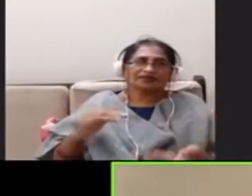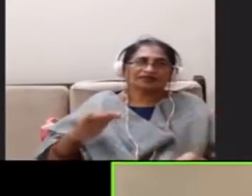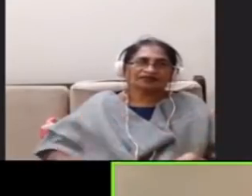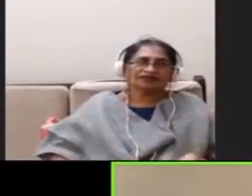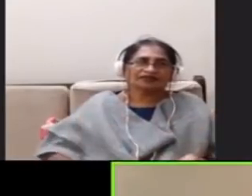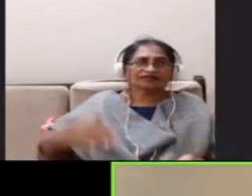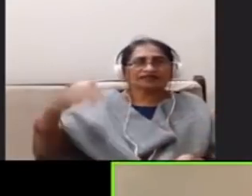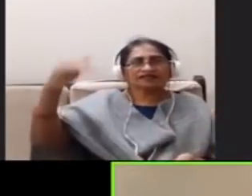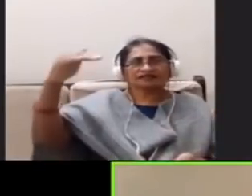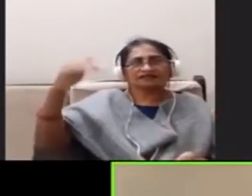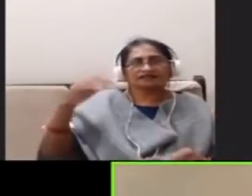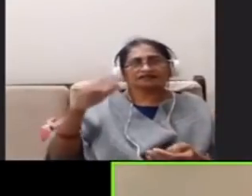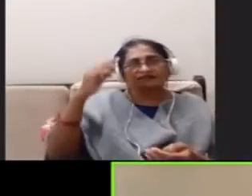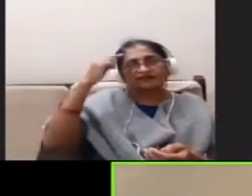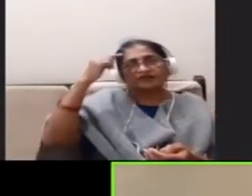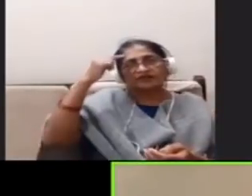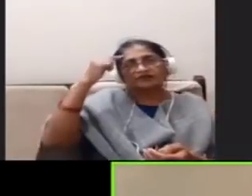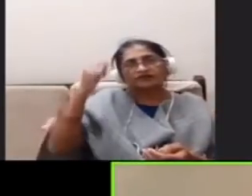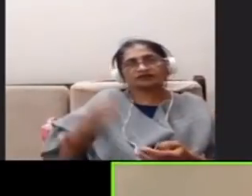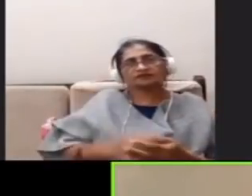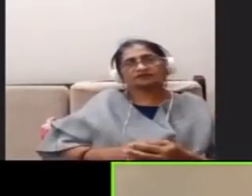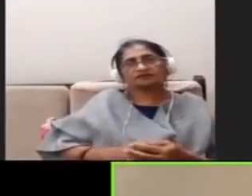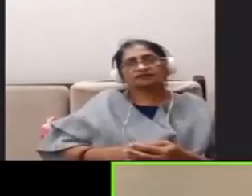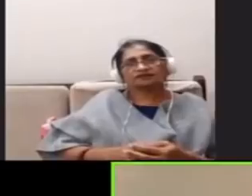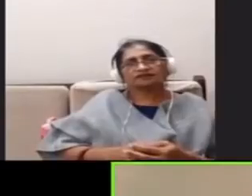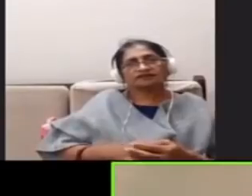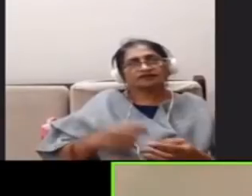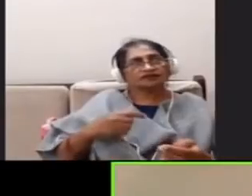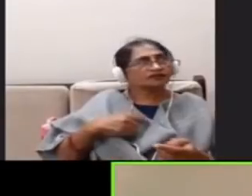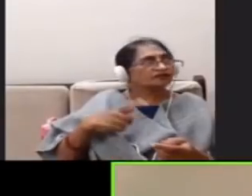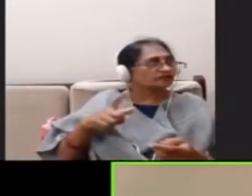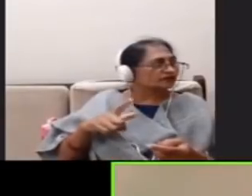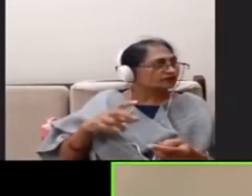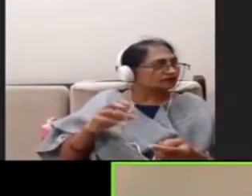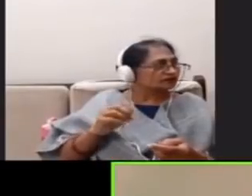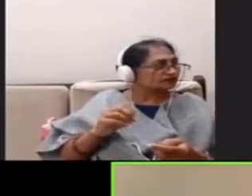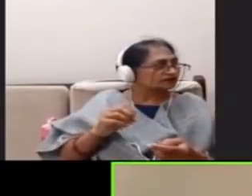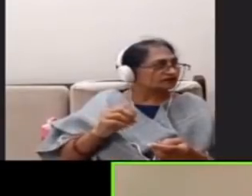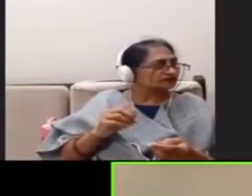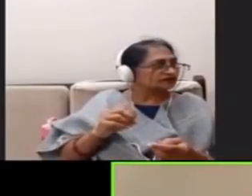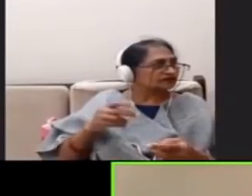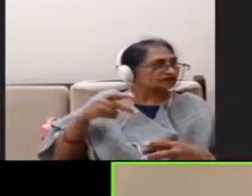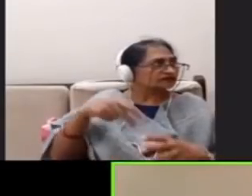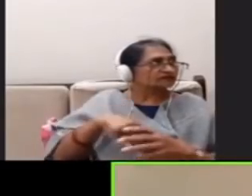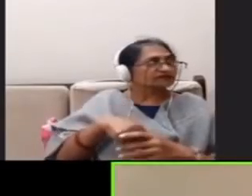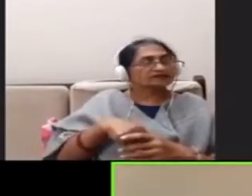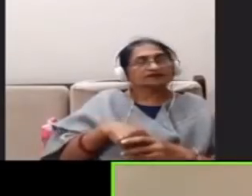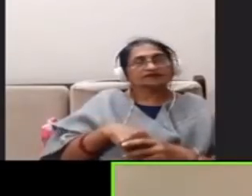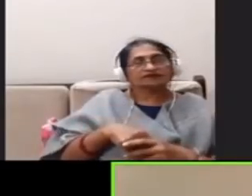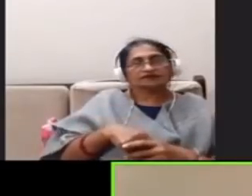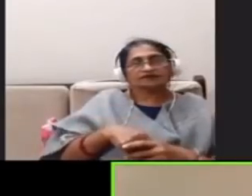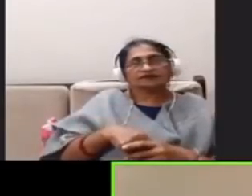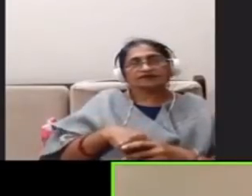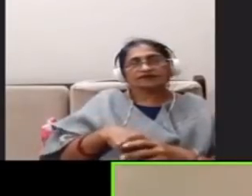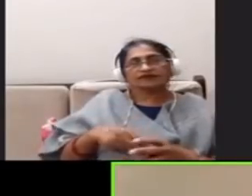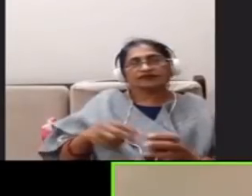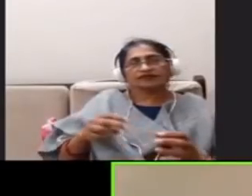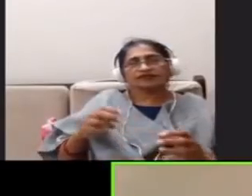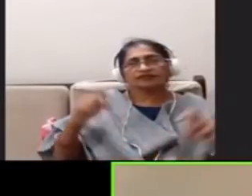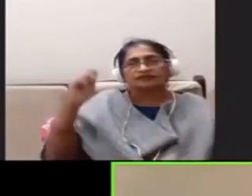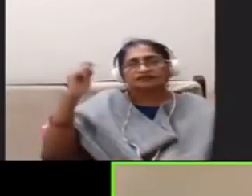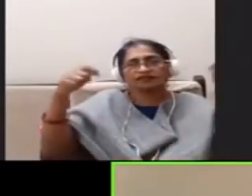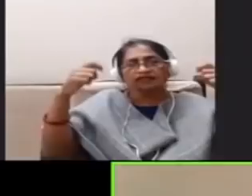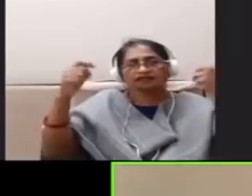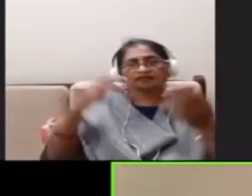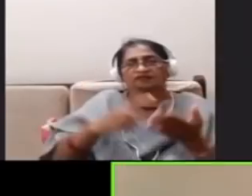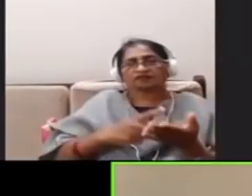autism. And locally, they participate in an extremely successful